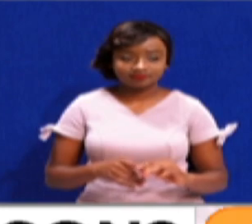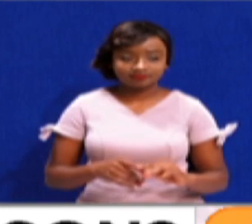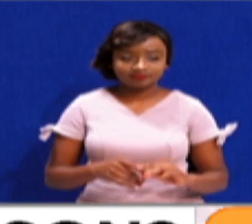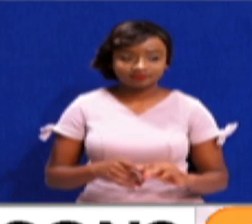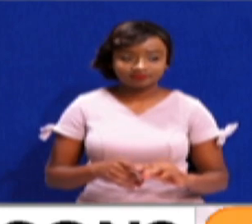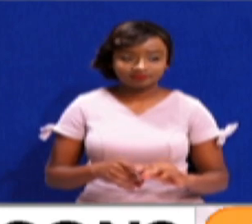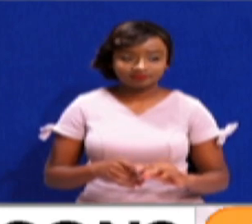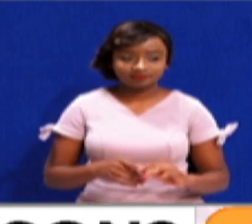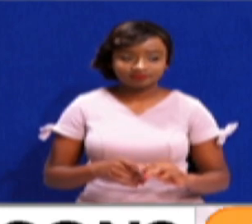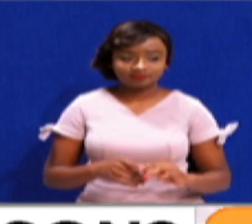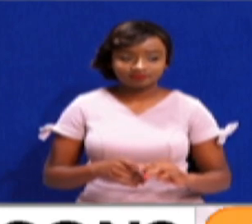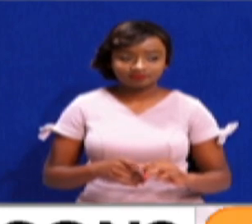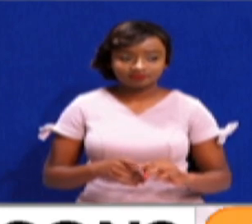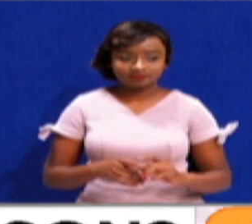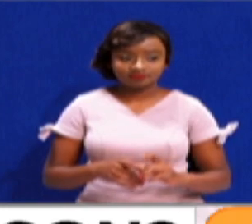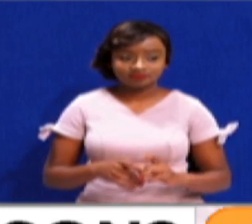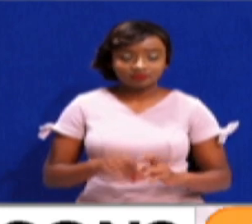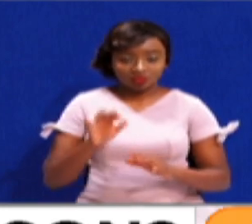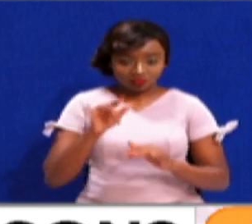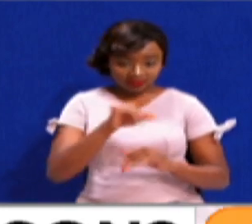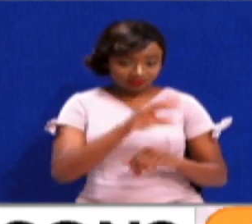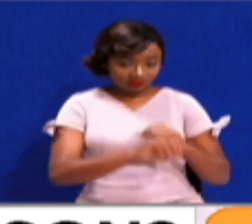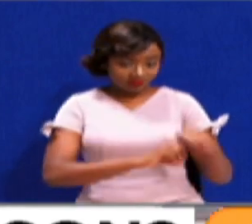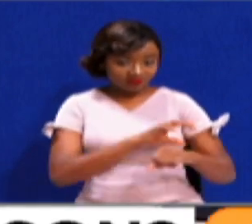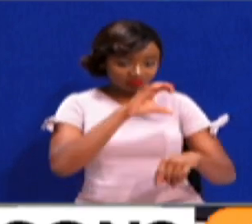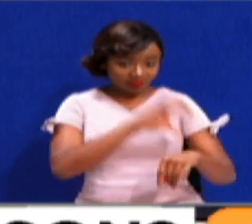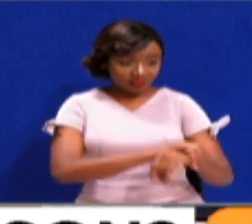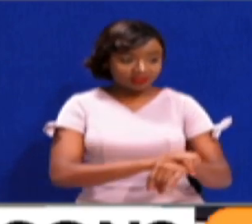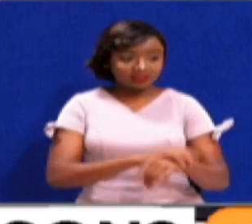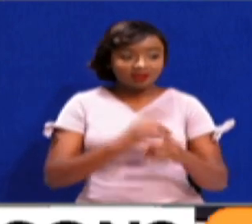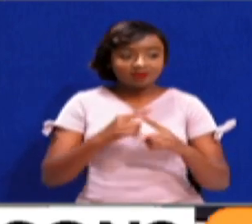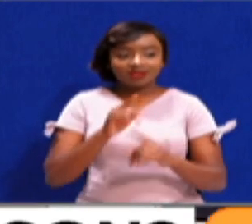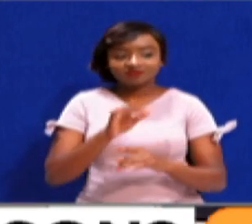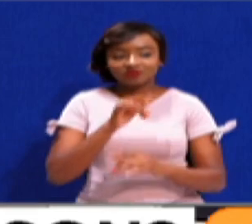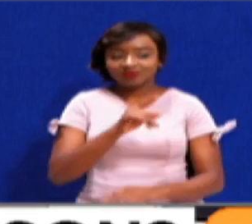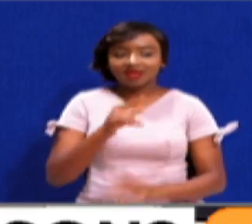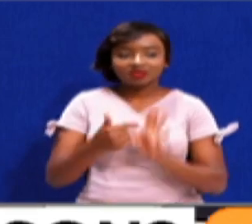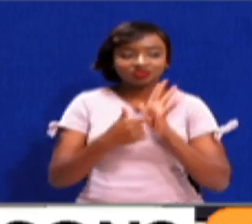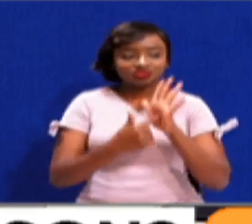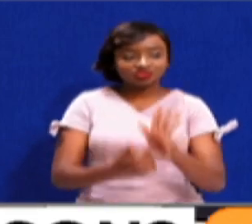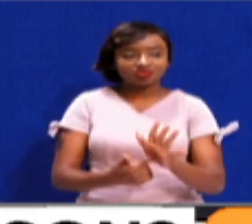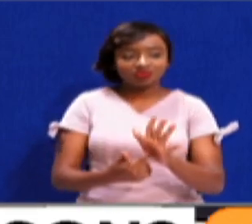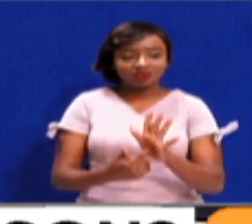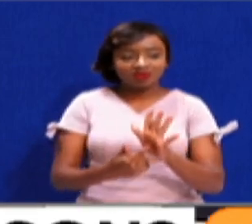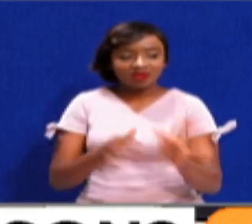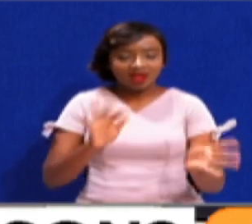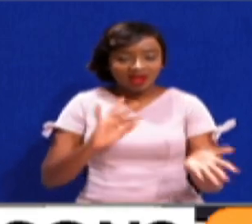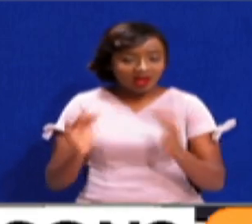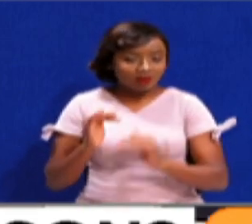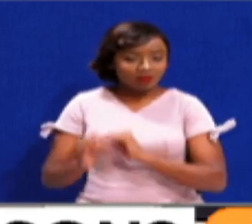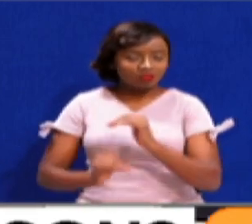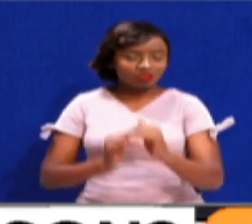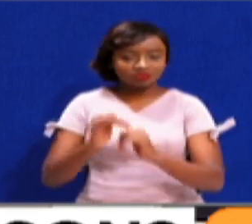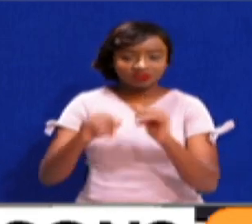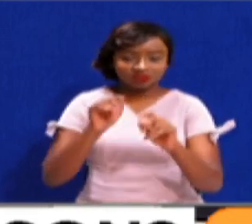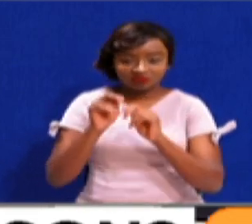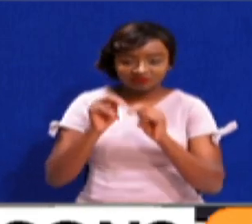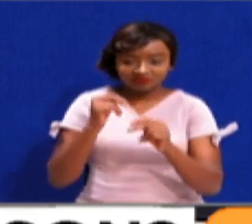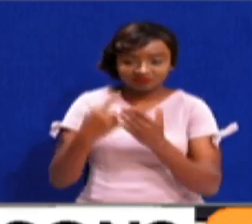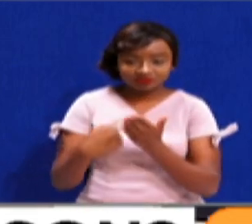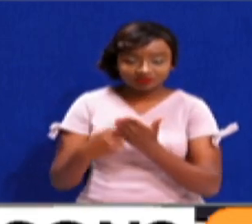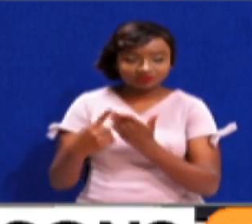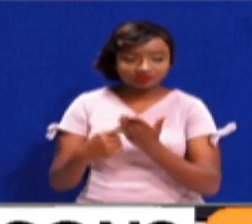So for me, that, I think, you know, we're getting that. And that, you know, just showed the process of negotiation, there was no discussion there. So